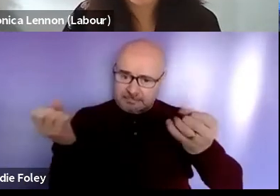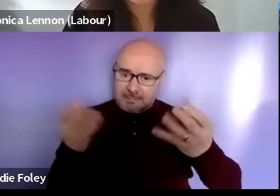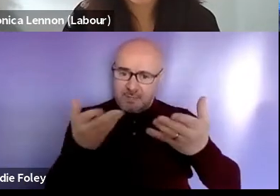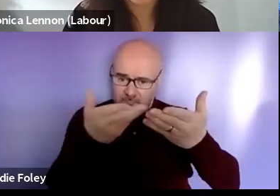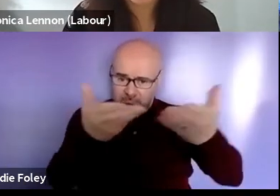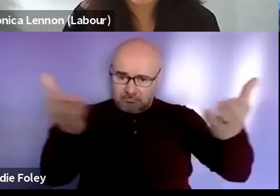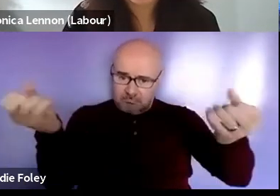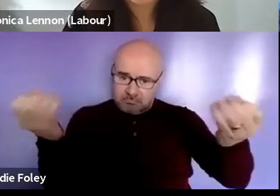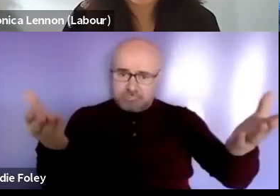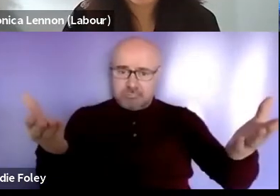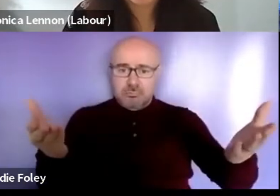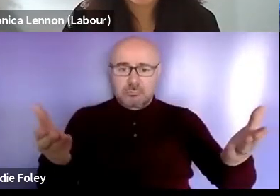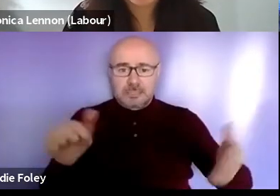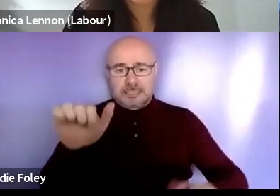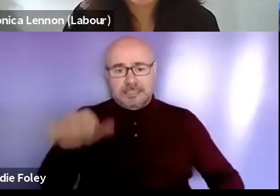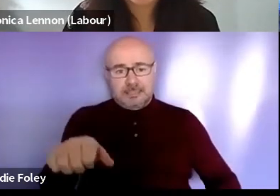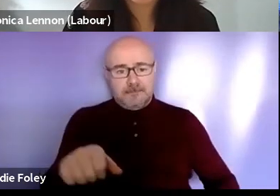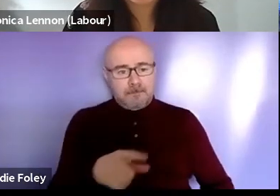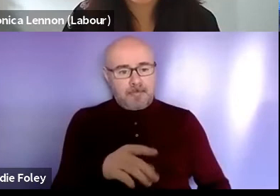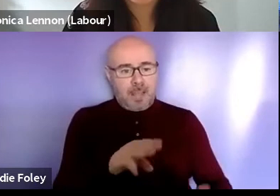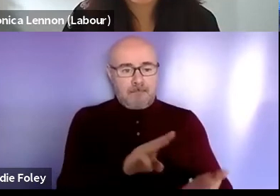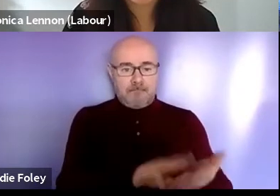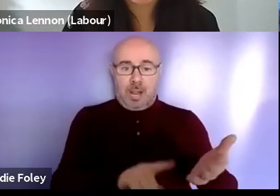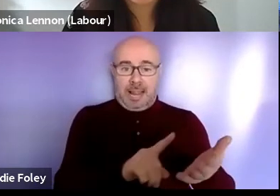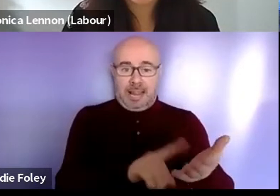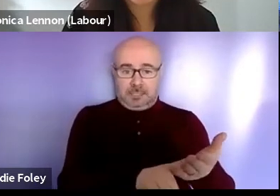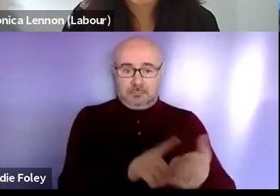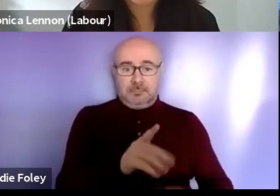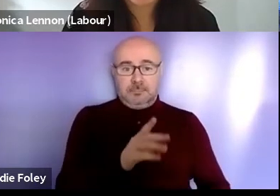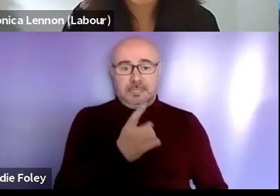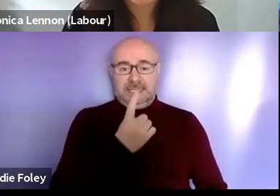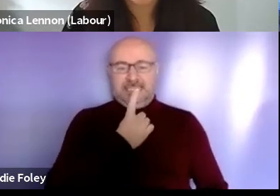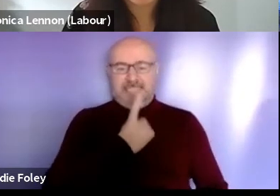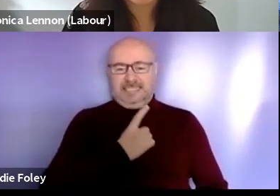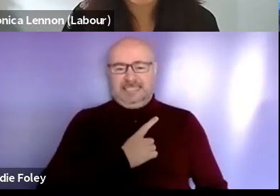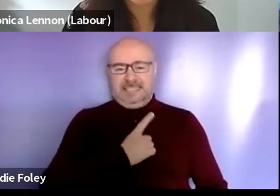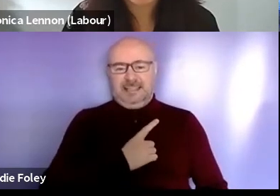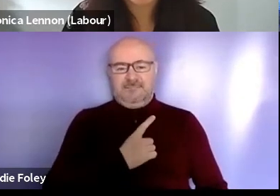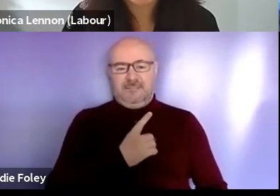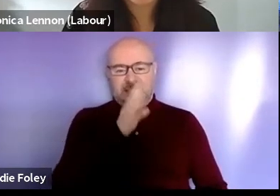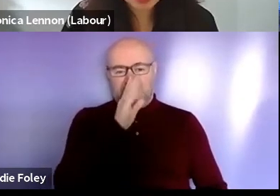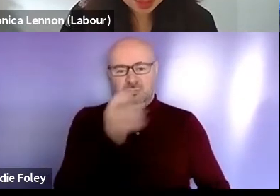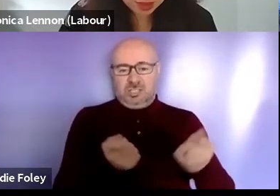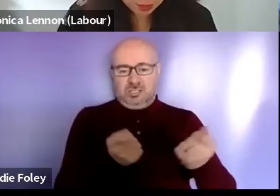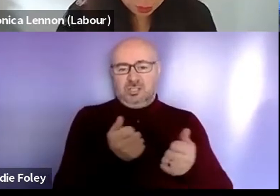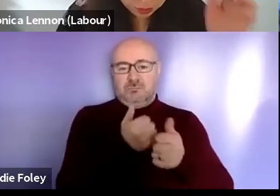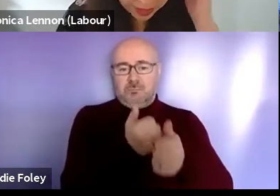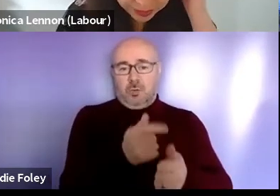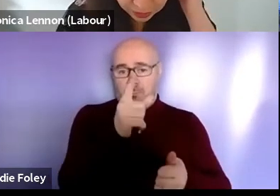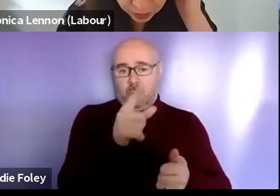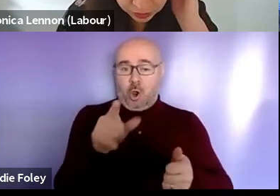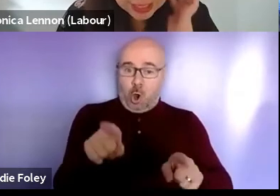Yes. So not only self-directed support, but let's focus on that. National Care Service as well.